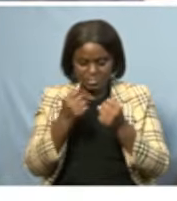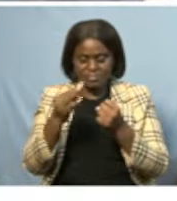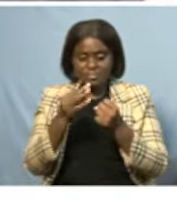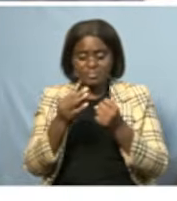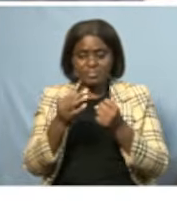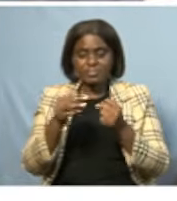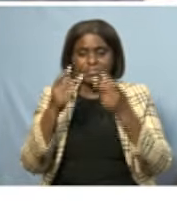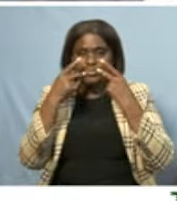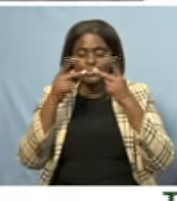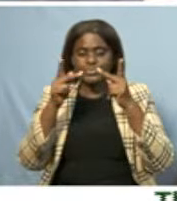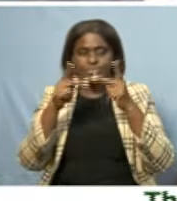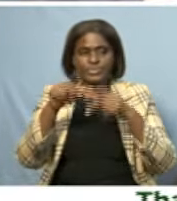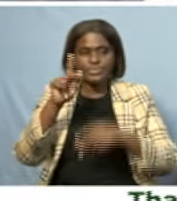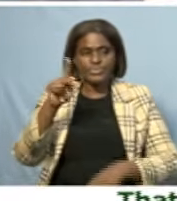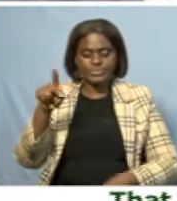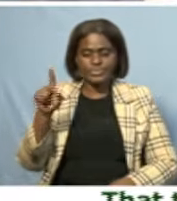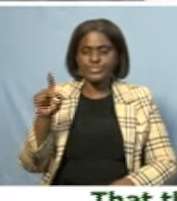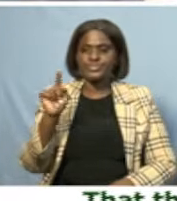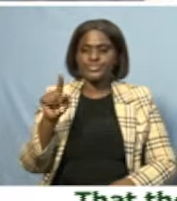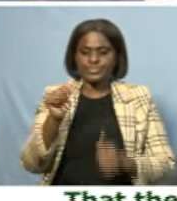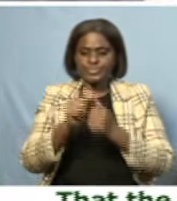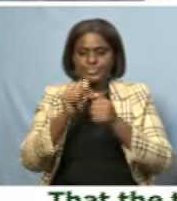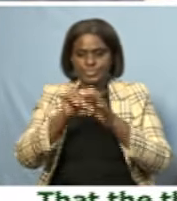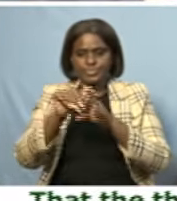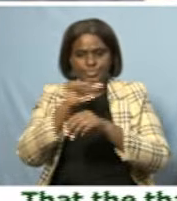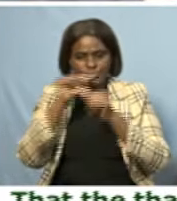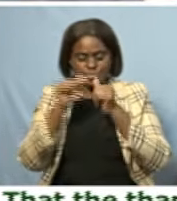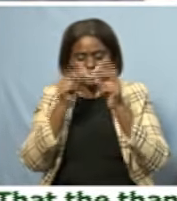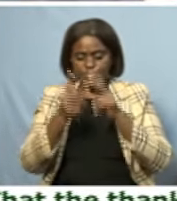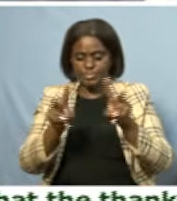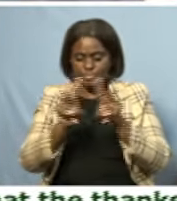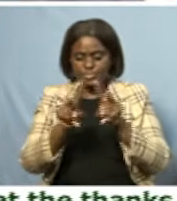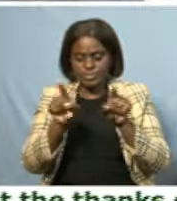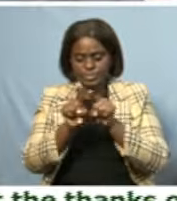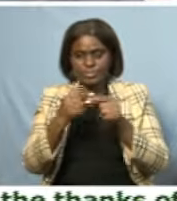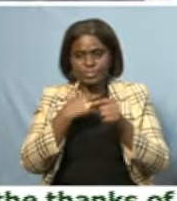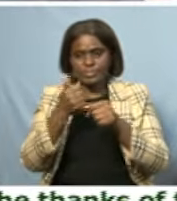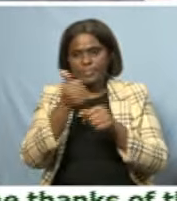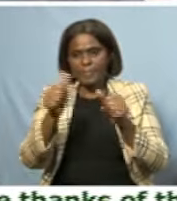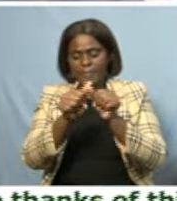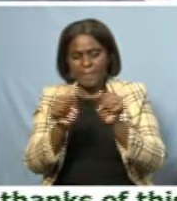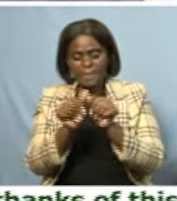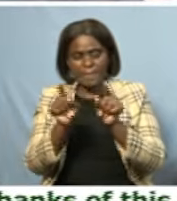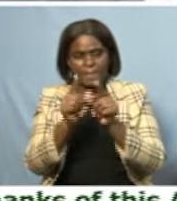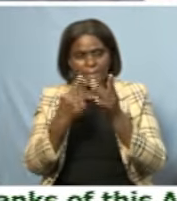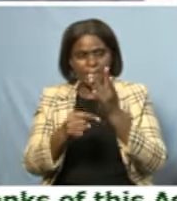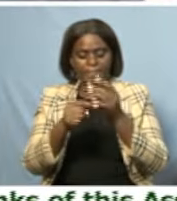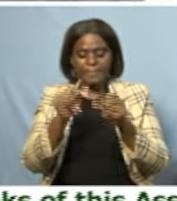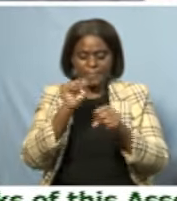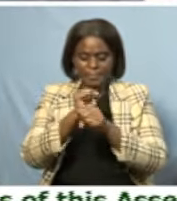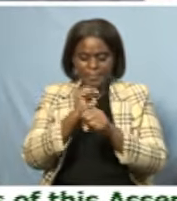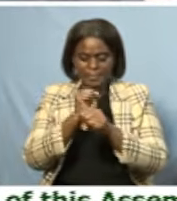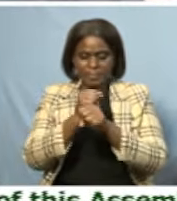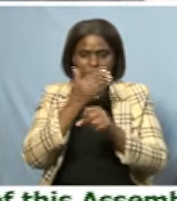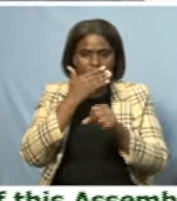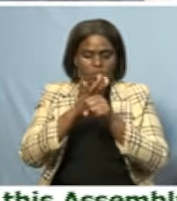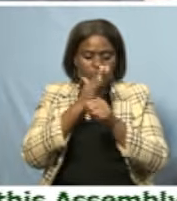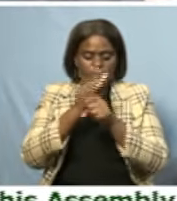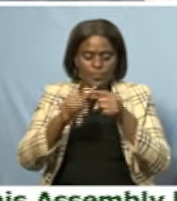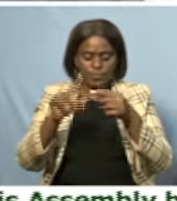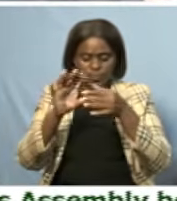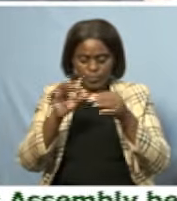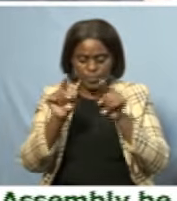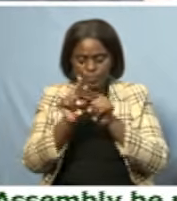of public-private partnerships within the agriculture value chain, as in other areas, also reflects our commitment to